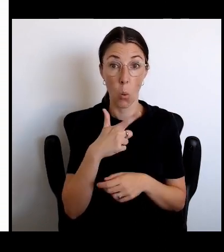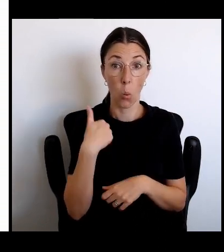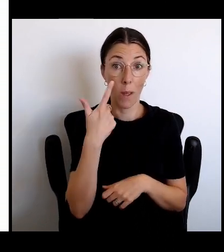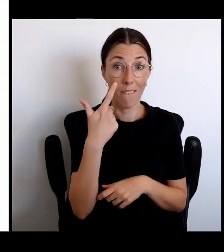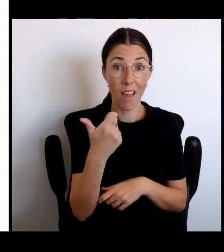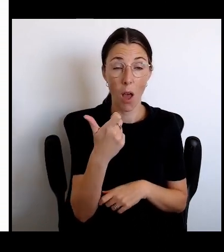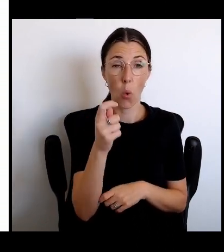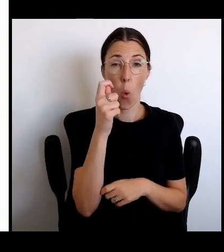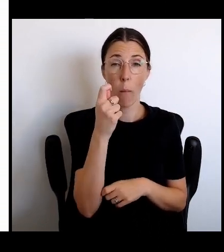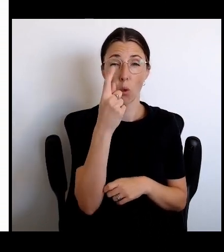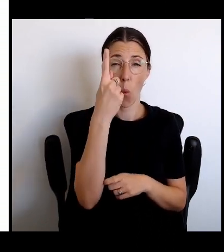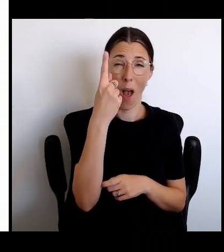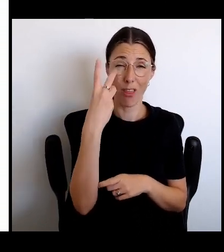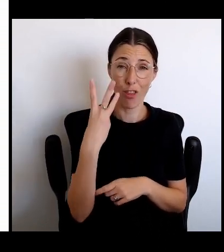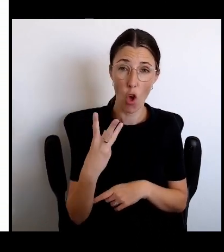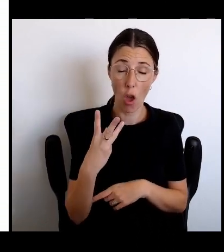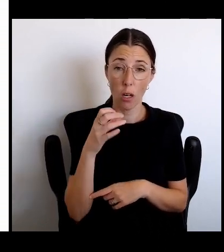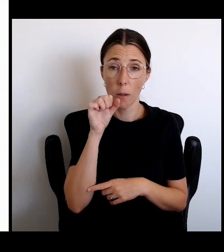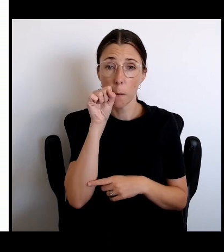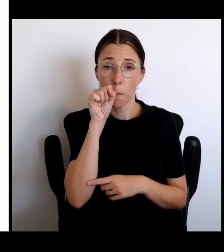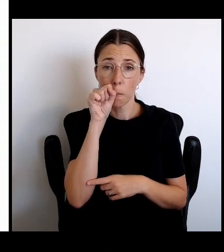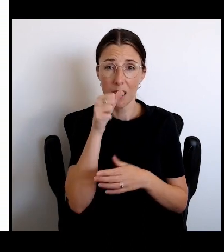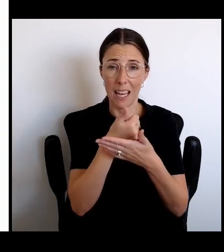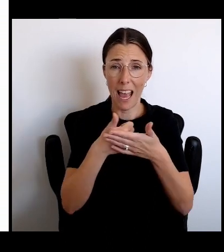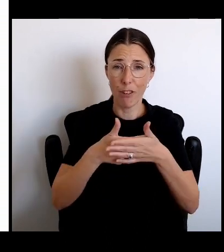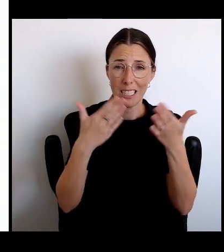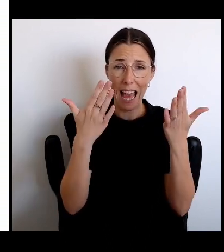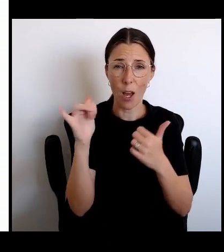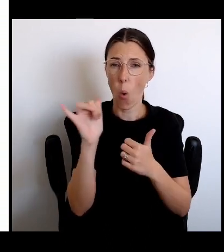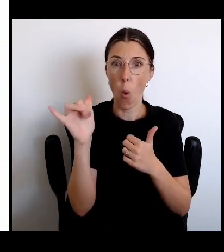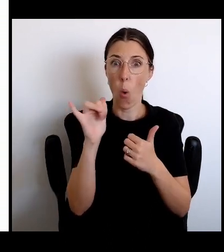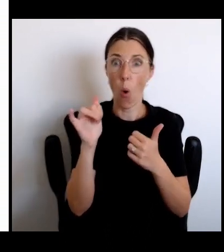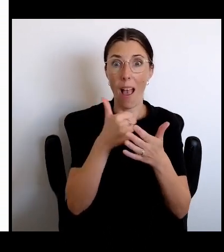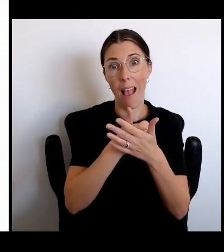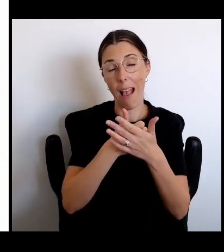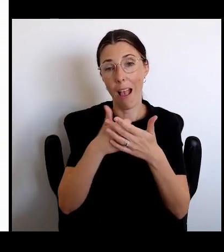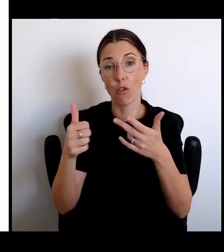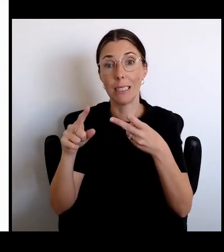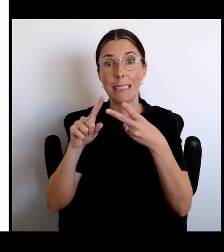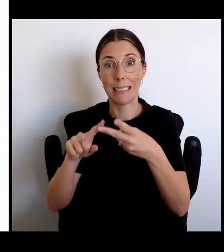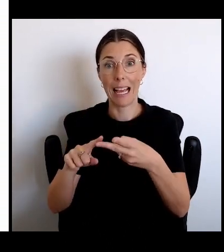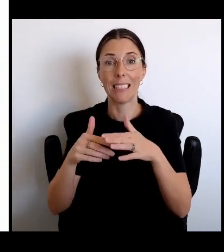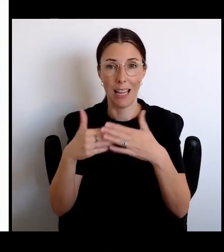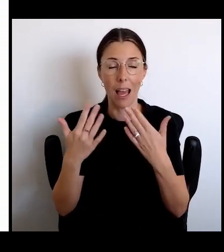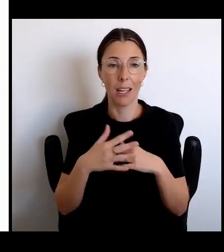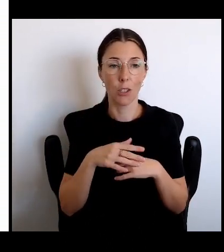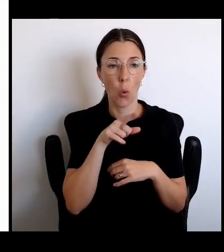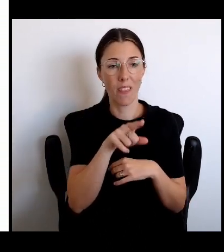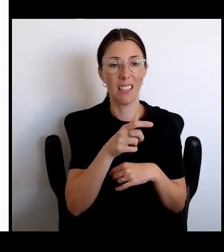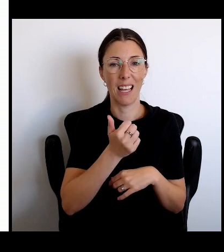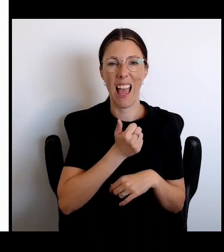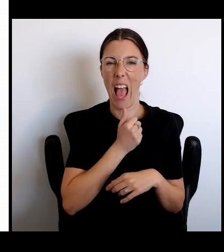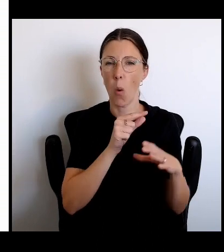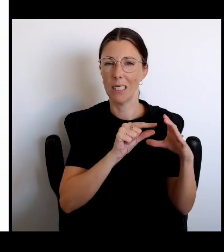almost a third are vaping every day or every other day. So that's the distribution of our sample